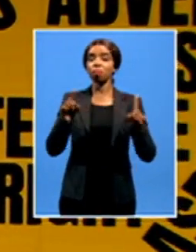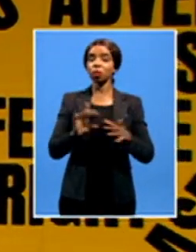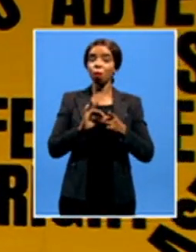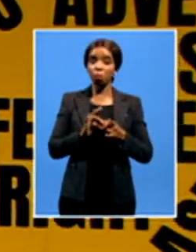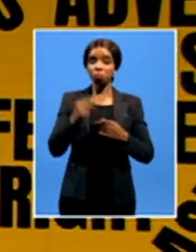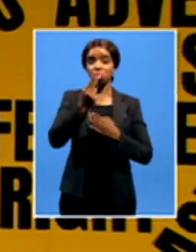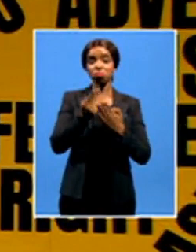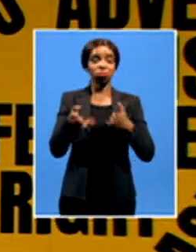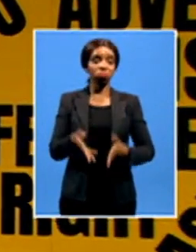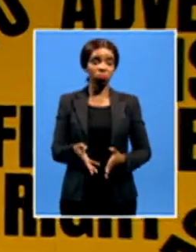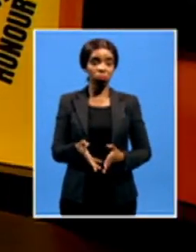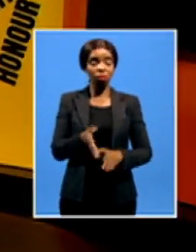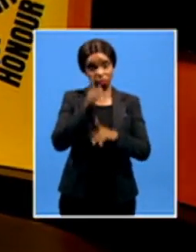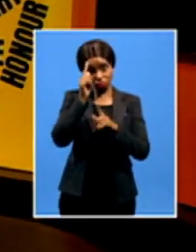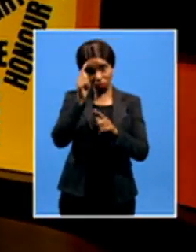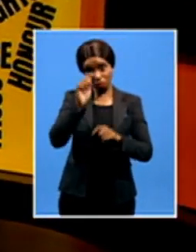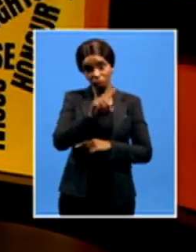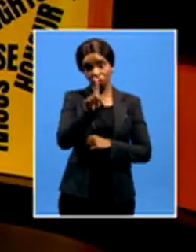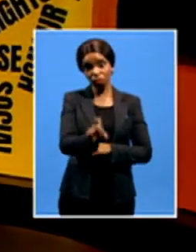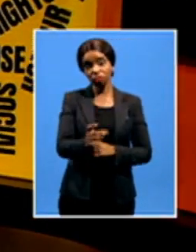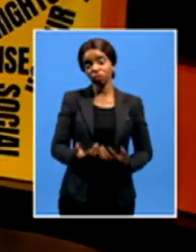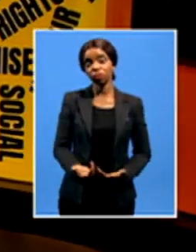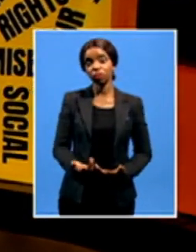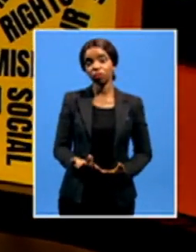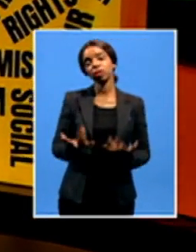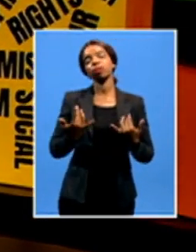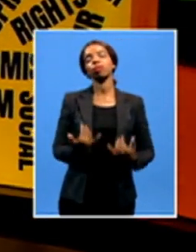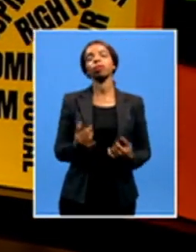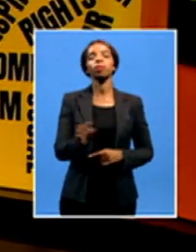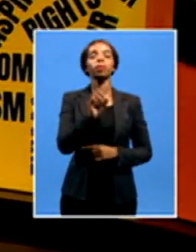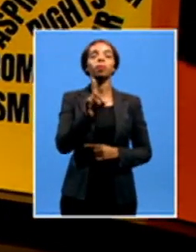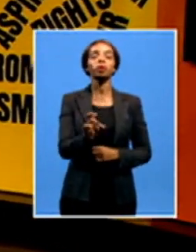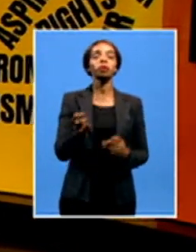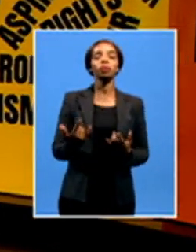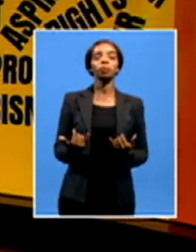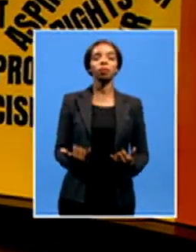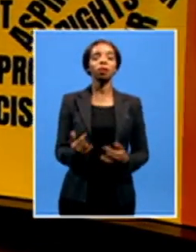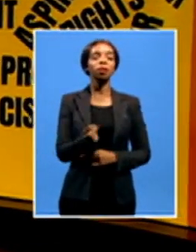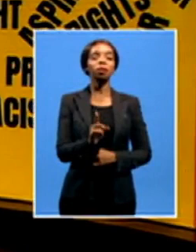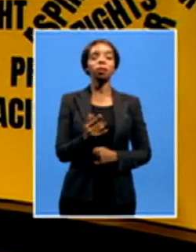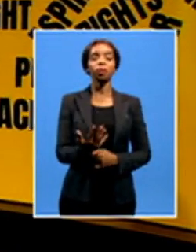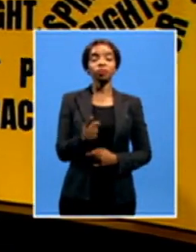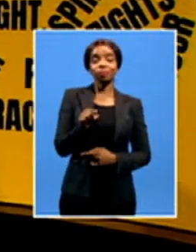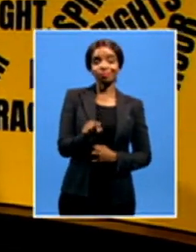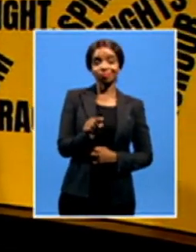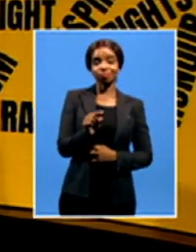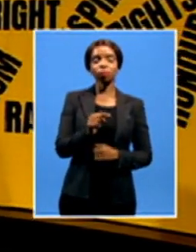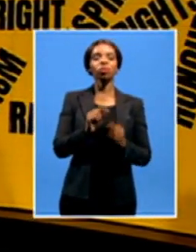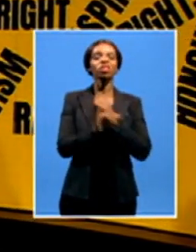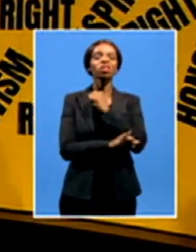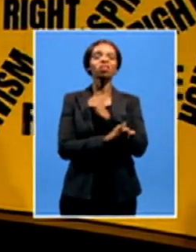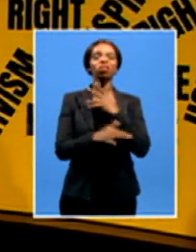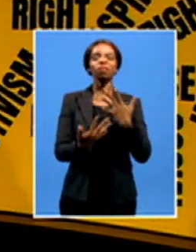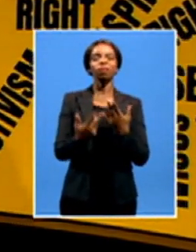artists here at home? Well, that brings us then to the poll question of today. Has the fine arts industry